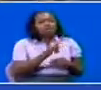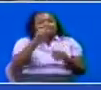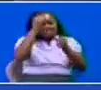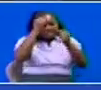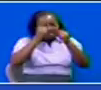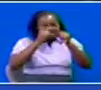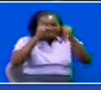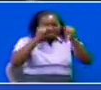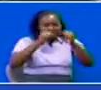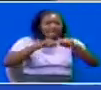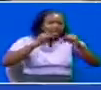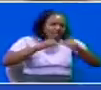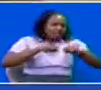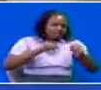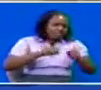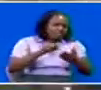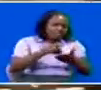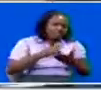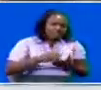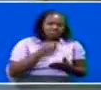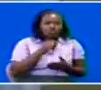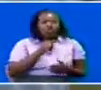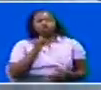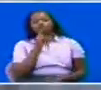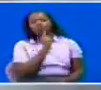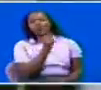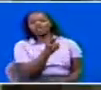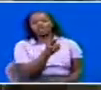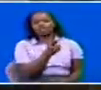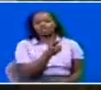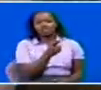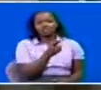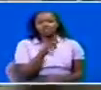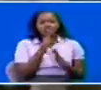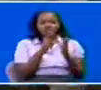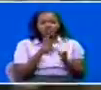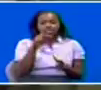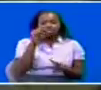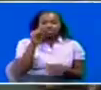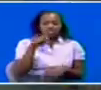makubaliano, wala sio vitisho. Shadrack Miti, KTN Leo.